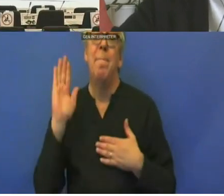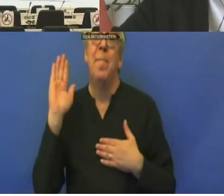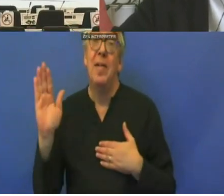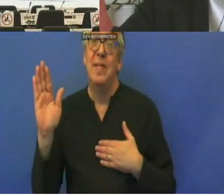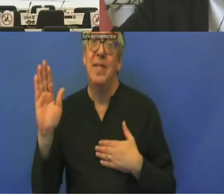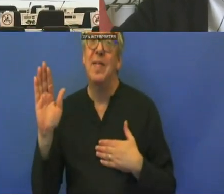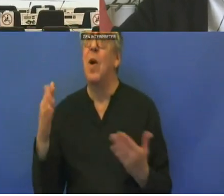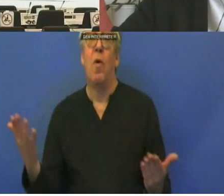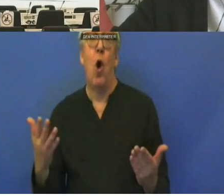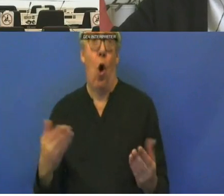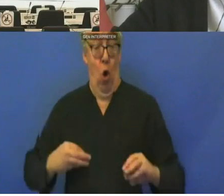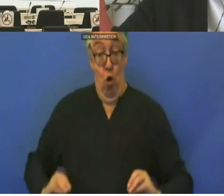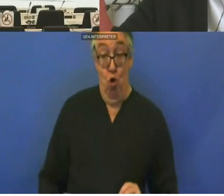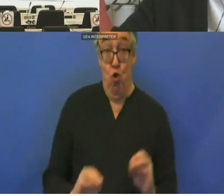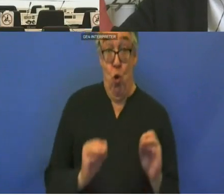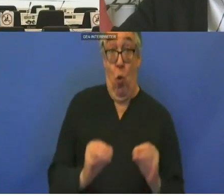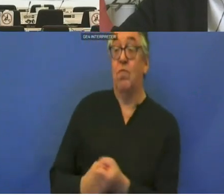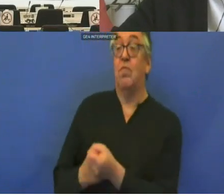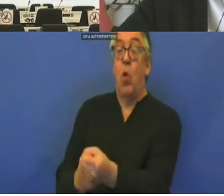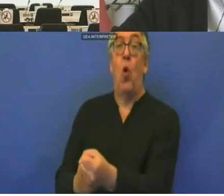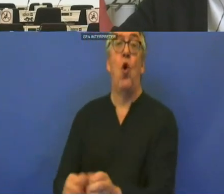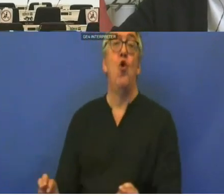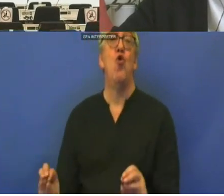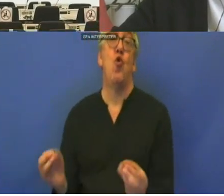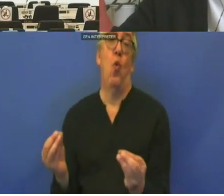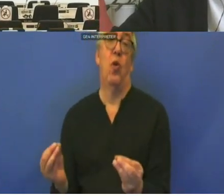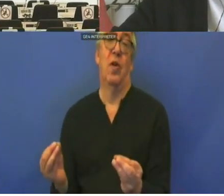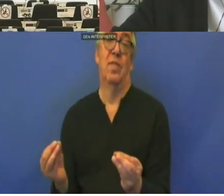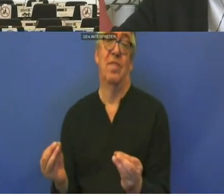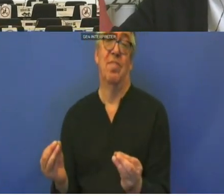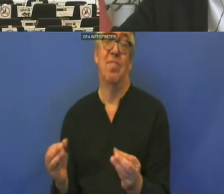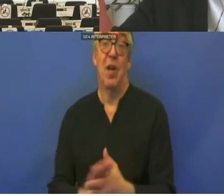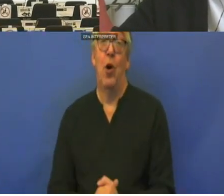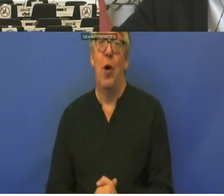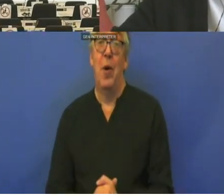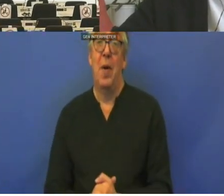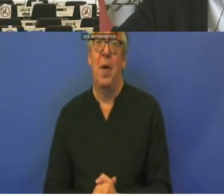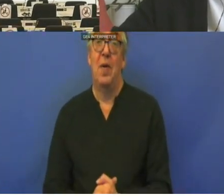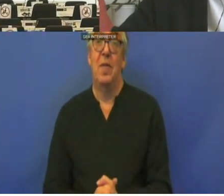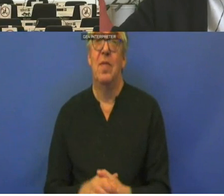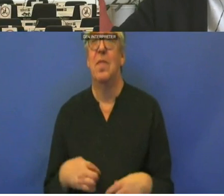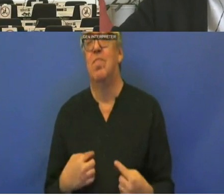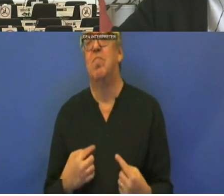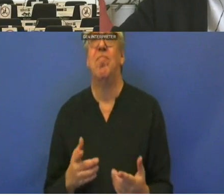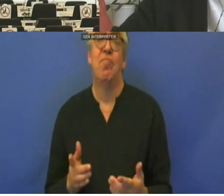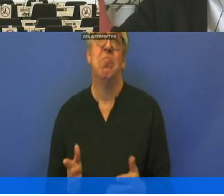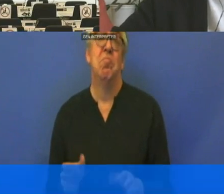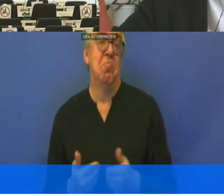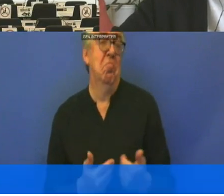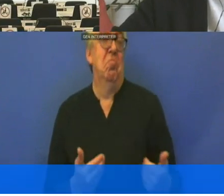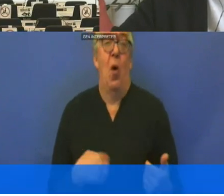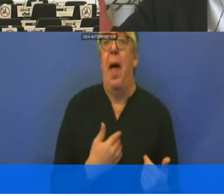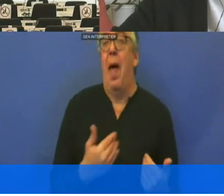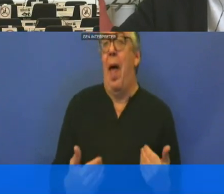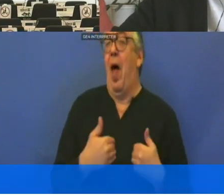Youth, where we also include our young delegates, which is a program that we lead within ENGSO Youth, where we